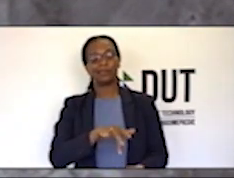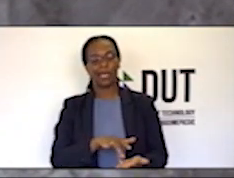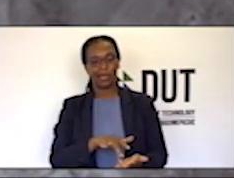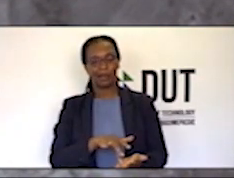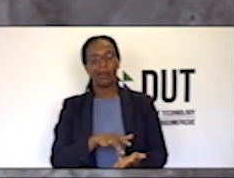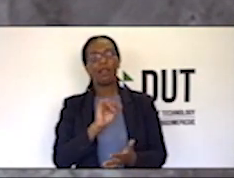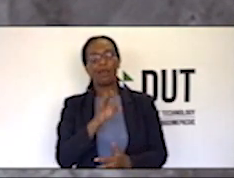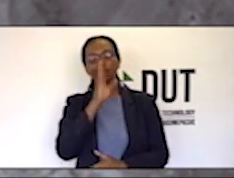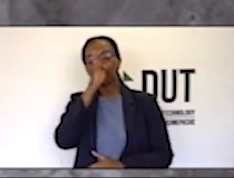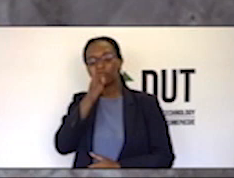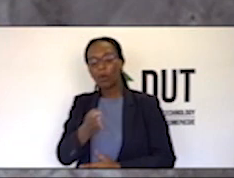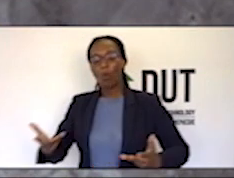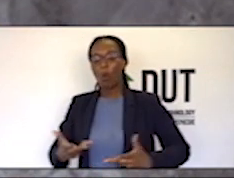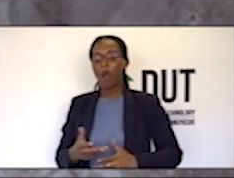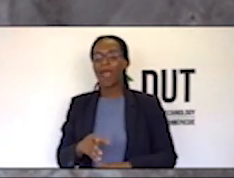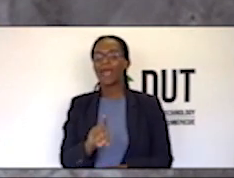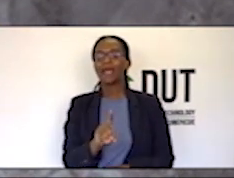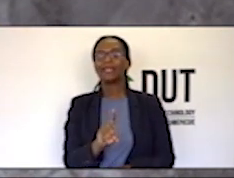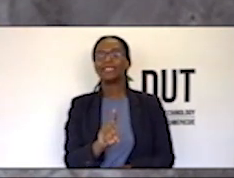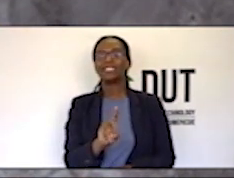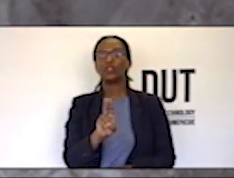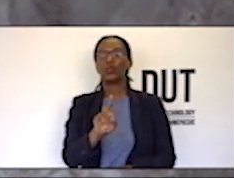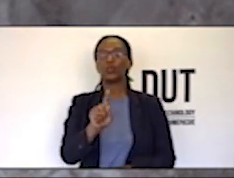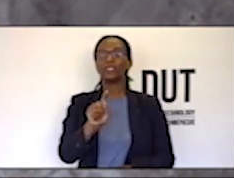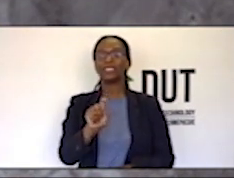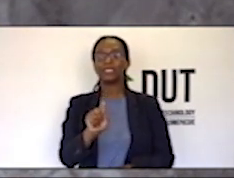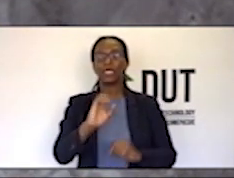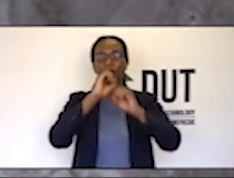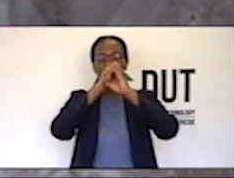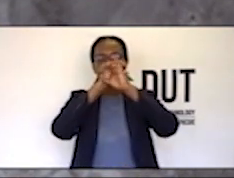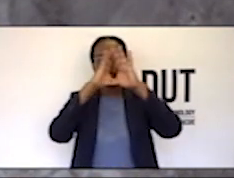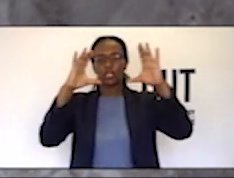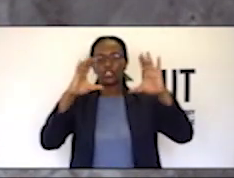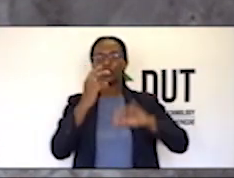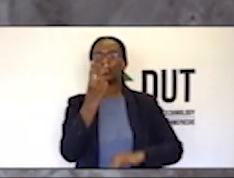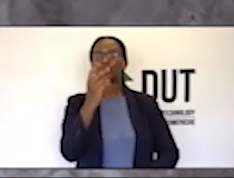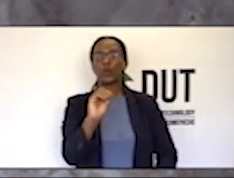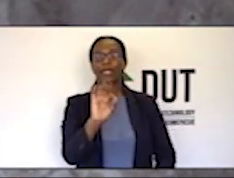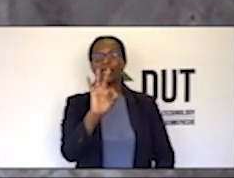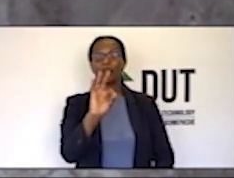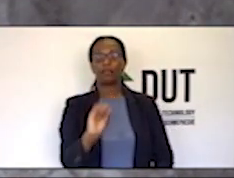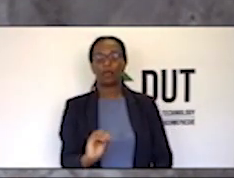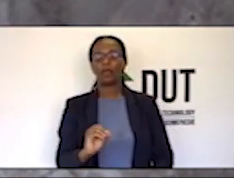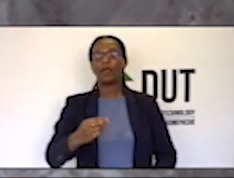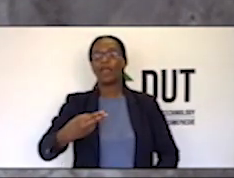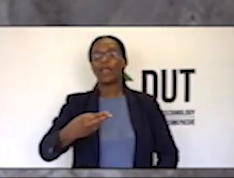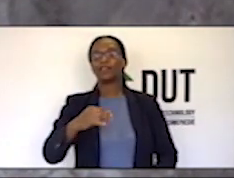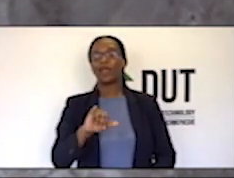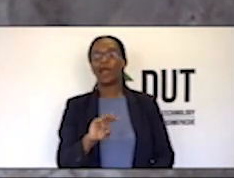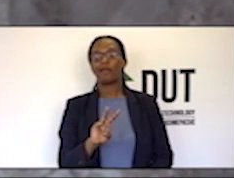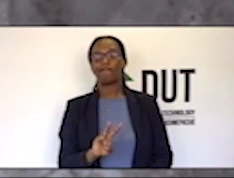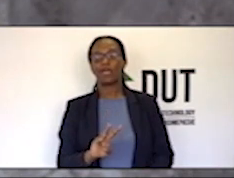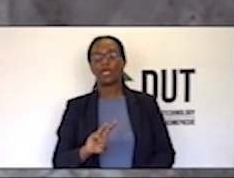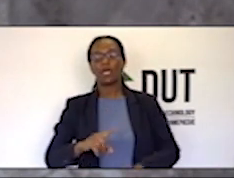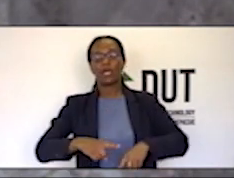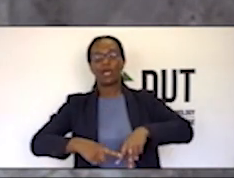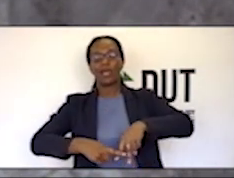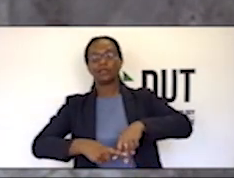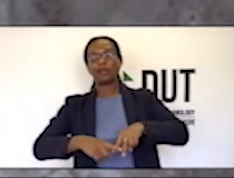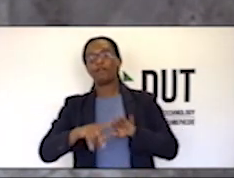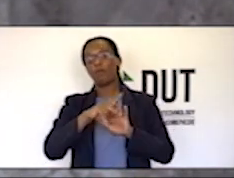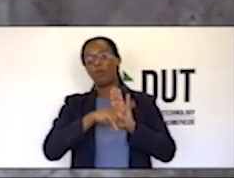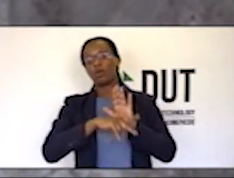by the DUT Envision 2030, the DUT HIV/AIDS Policy, the